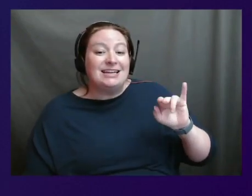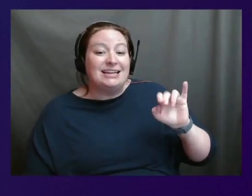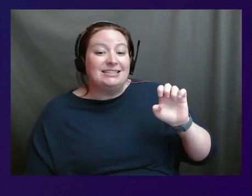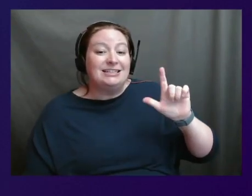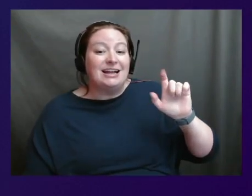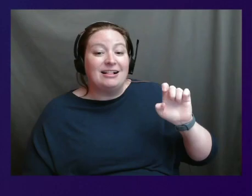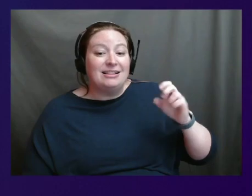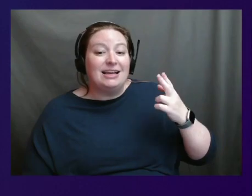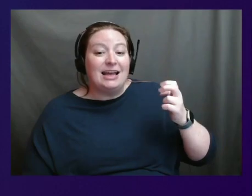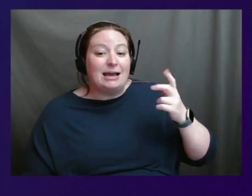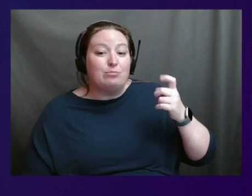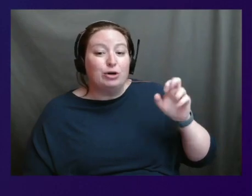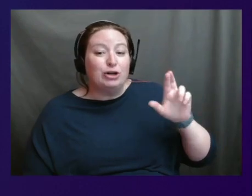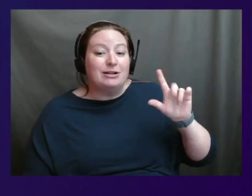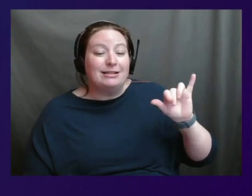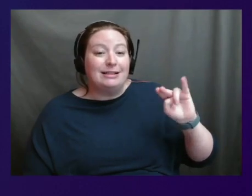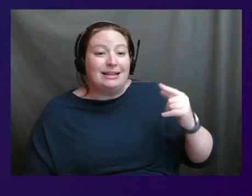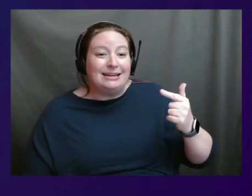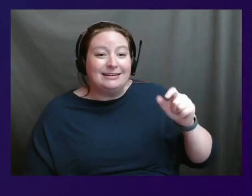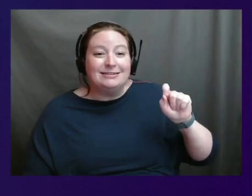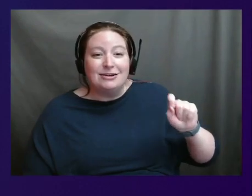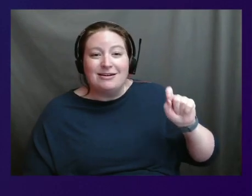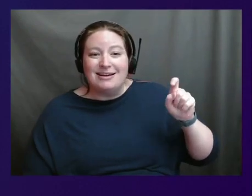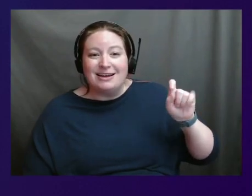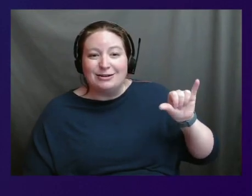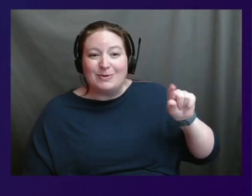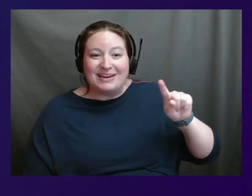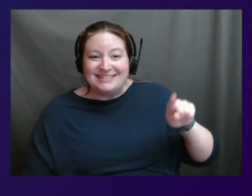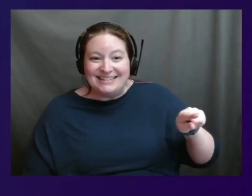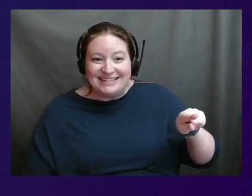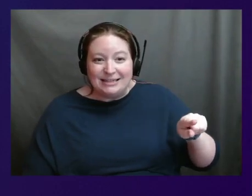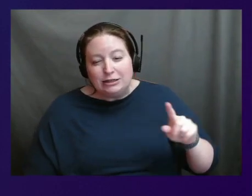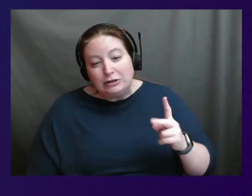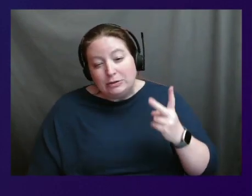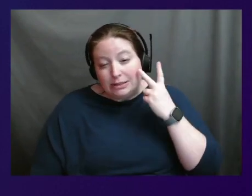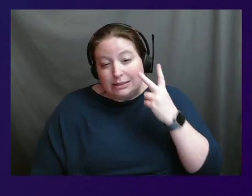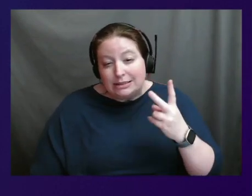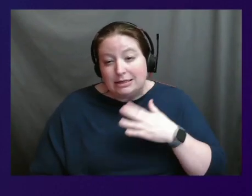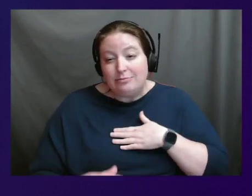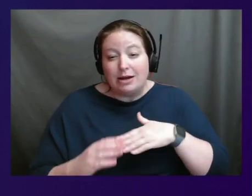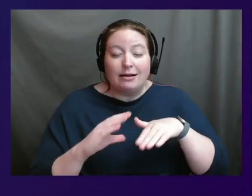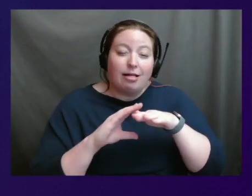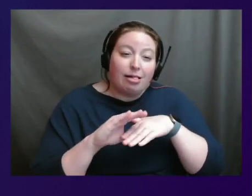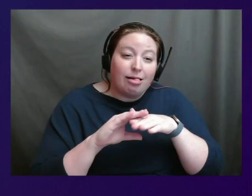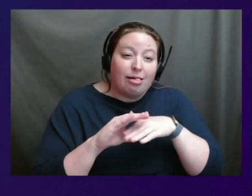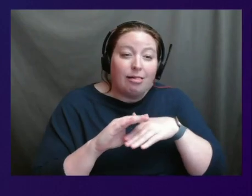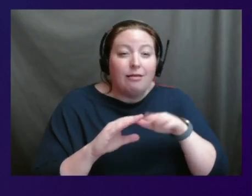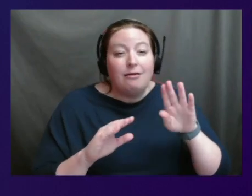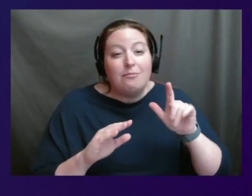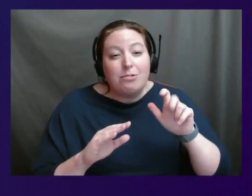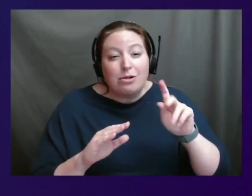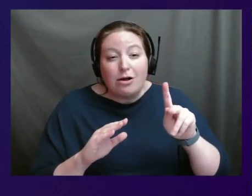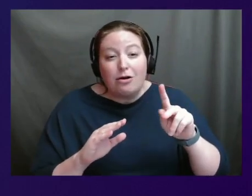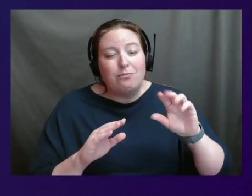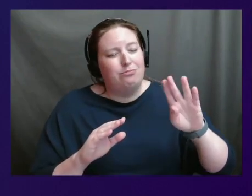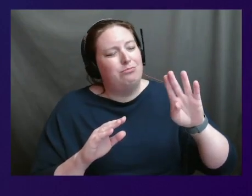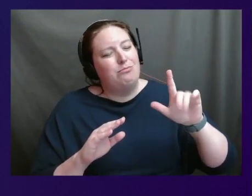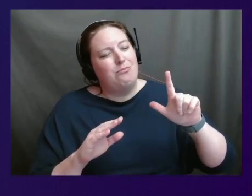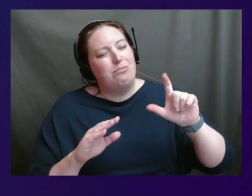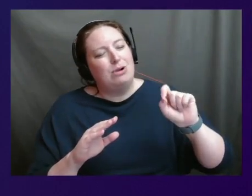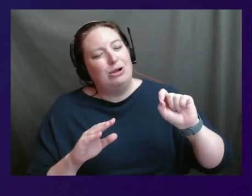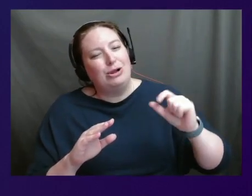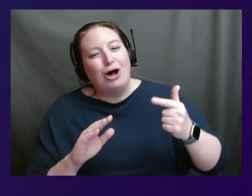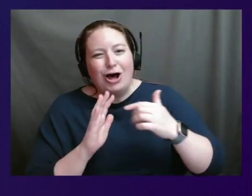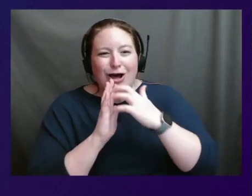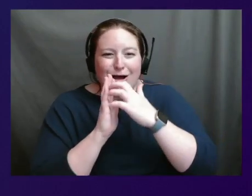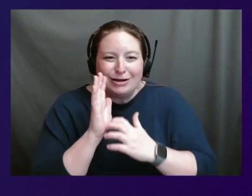www.danielleheberling.xyz. On there, you can see some of my ramblings via blog posts that I've written and also past talks. And if you go